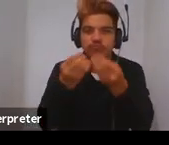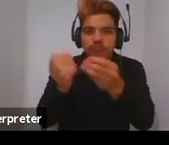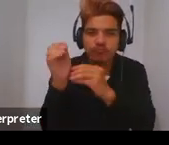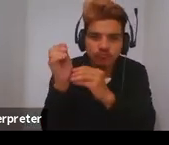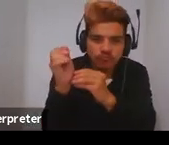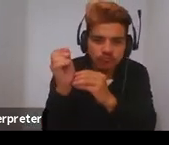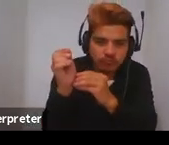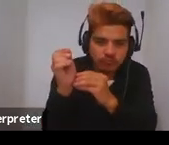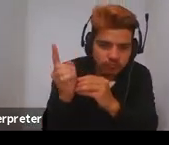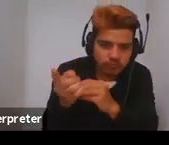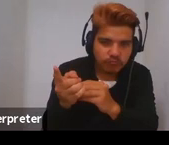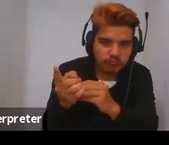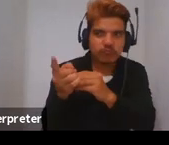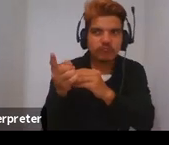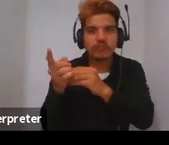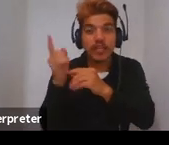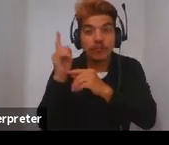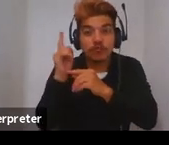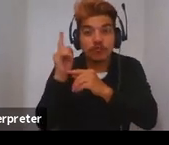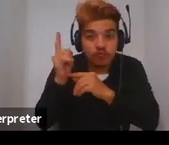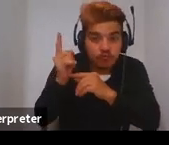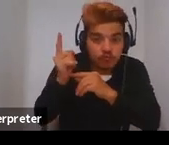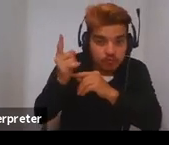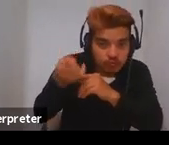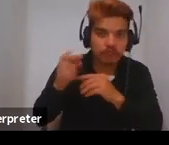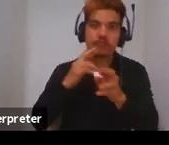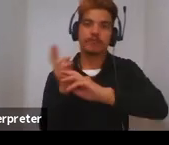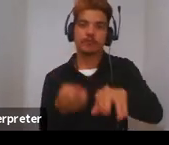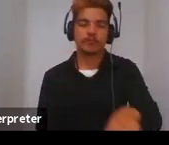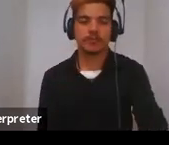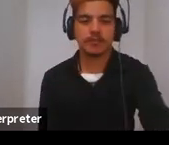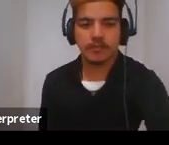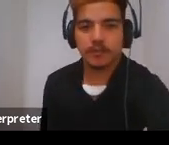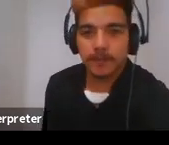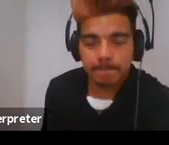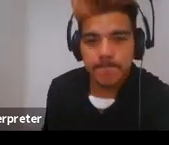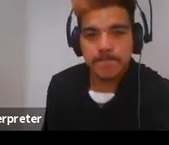minutes, or not minutes, but a few more seconds to respond.